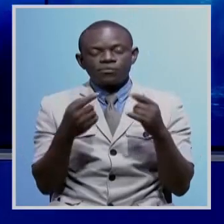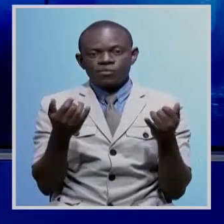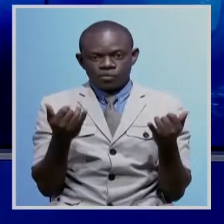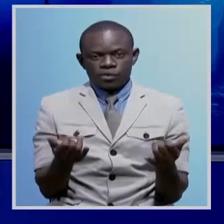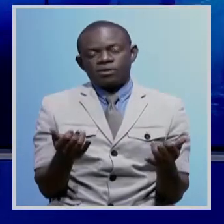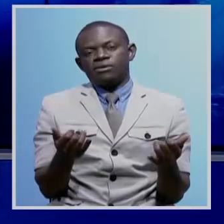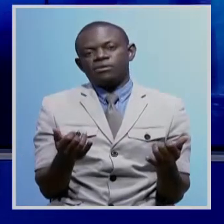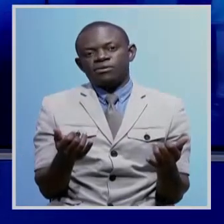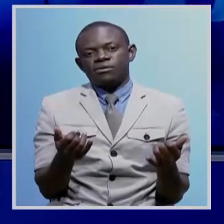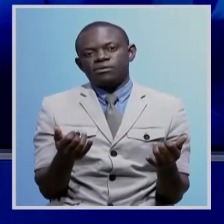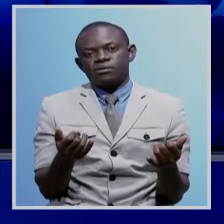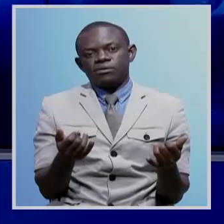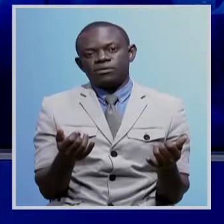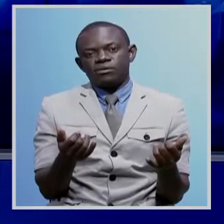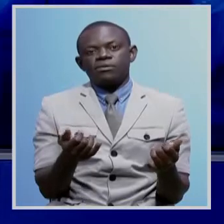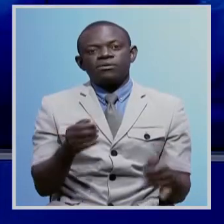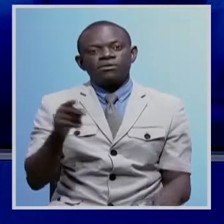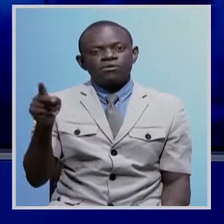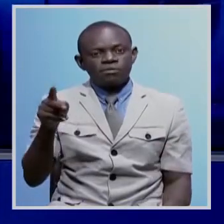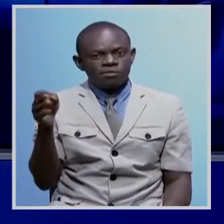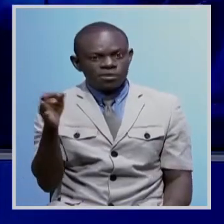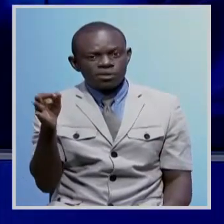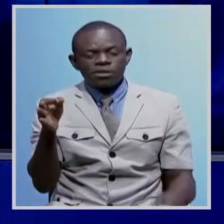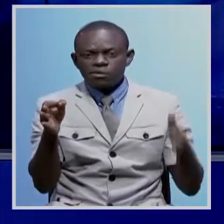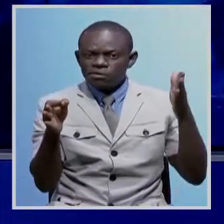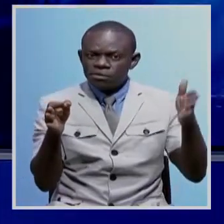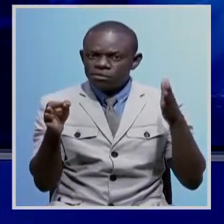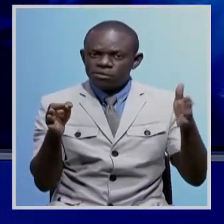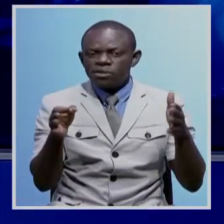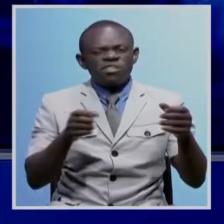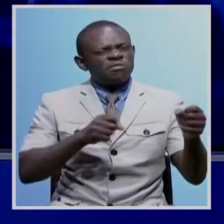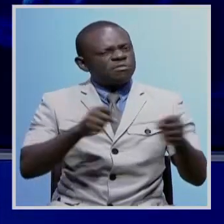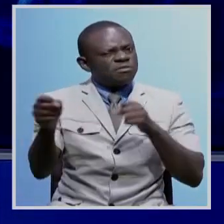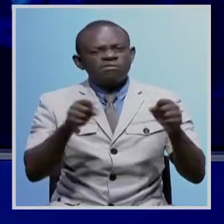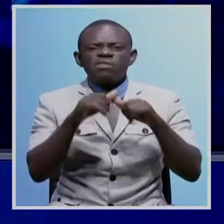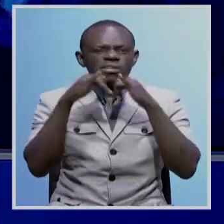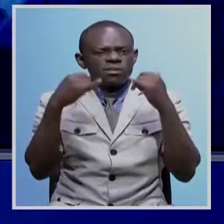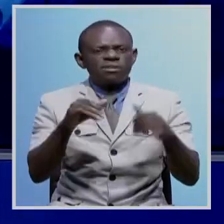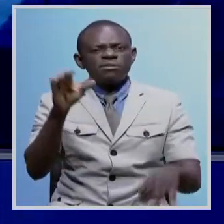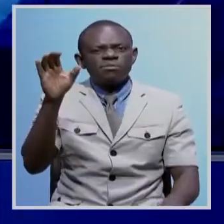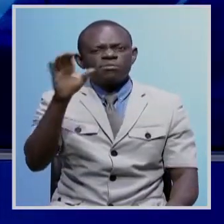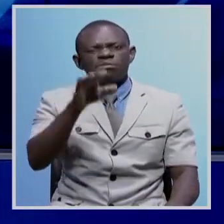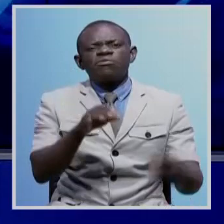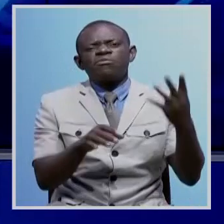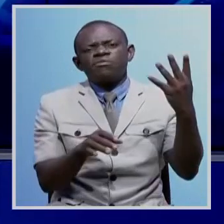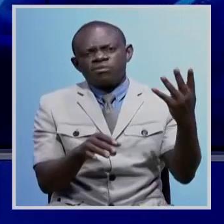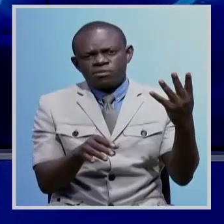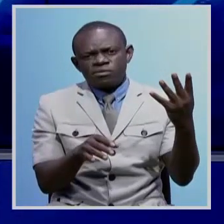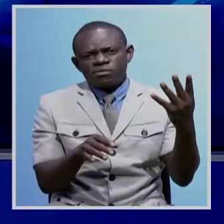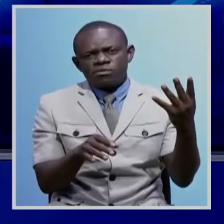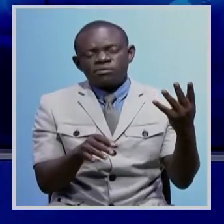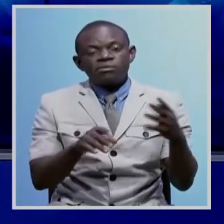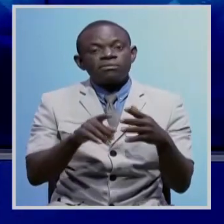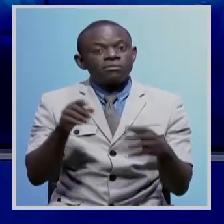due to escalated political violence between the PF and UPND cadres in four provinces. The Electoral Commission of Zambia, ECZ, has with immediate